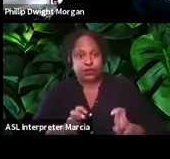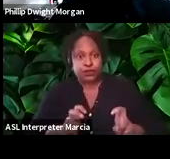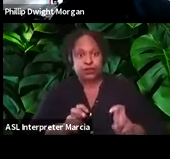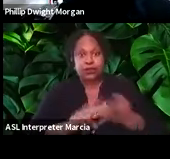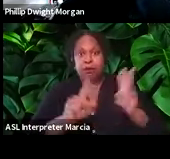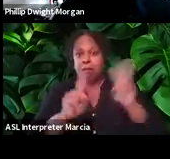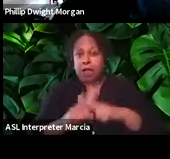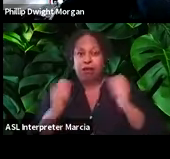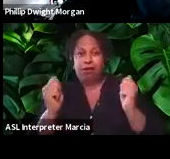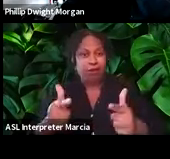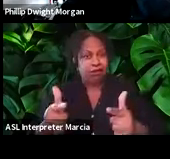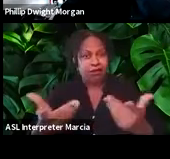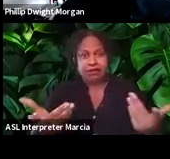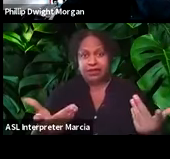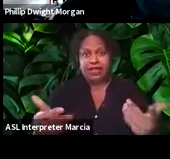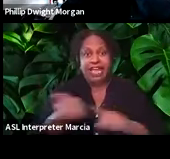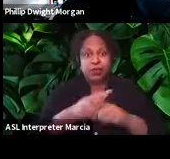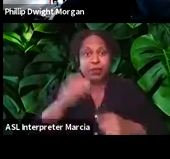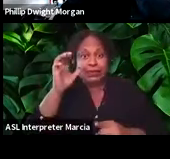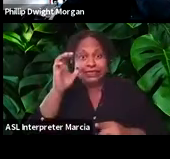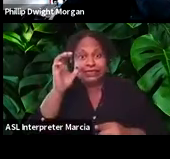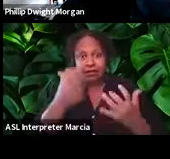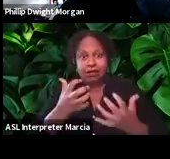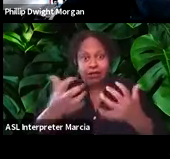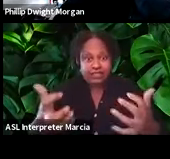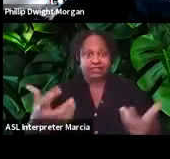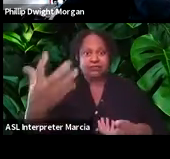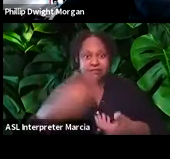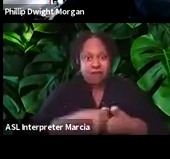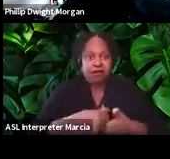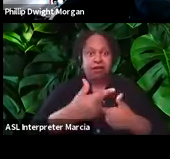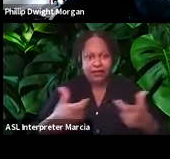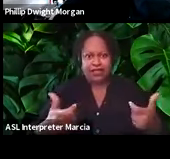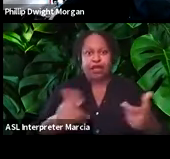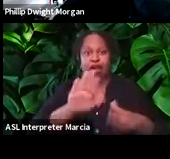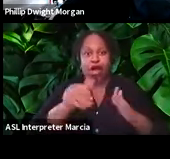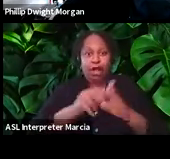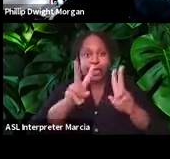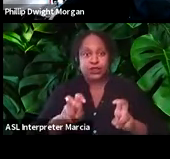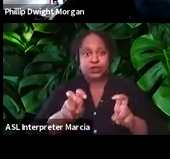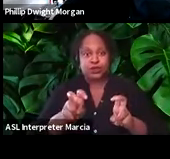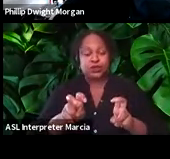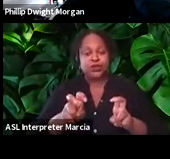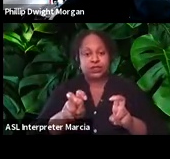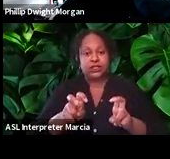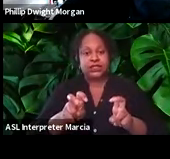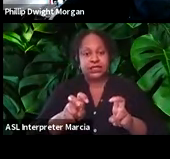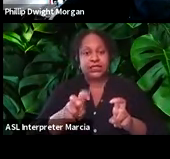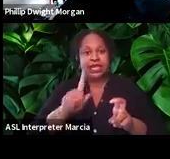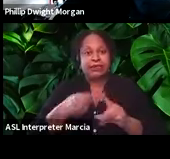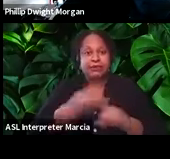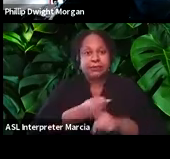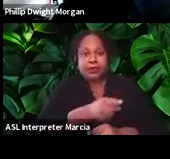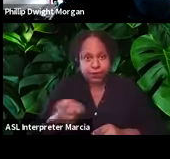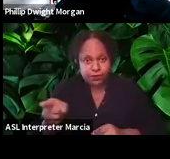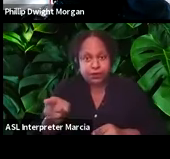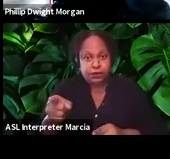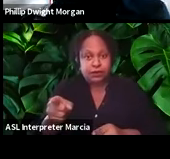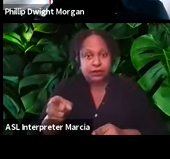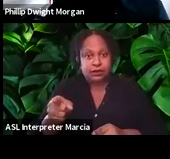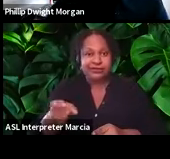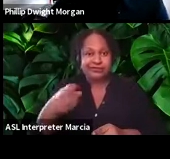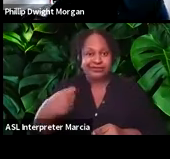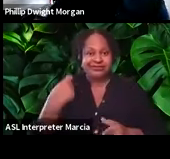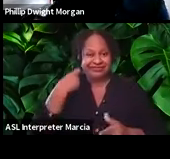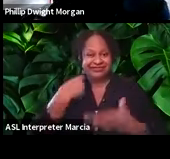everyone. Everyone who's listening, everyone that's participating, all issues have to be our issues. This is why, if you notice, as we're